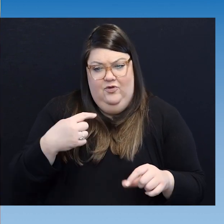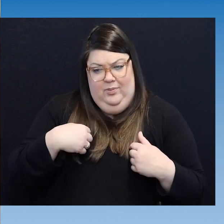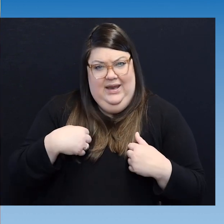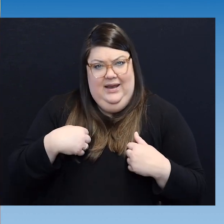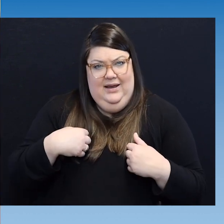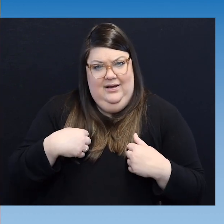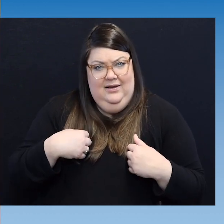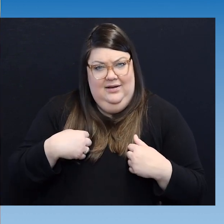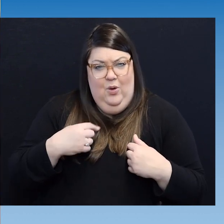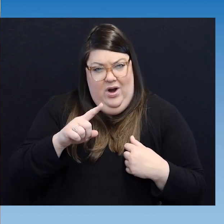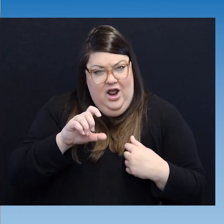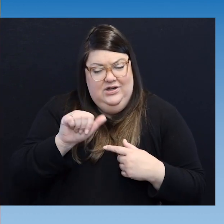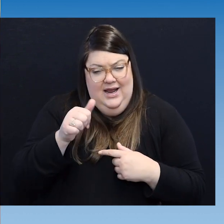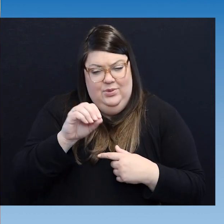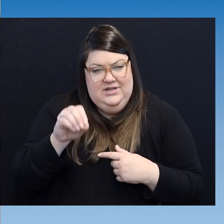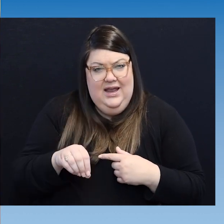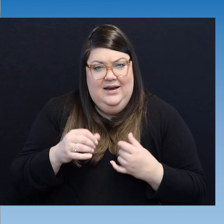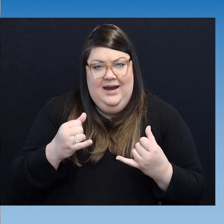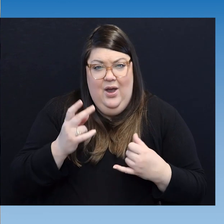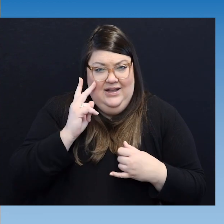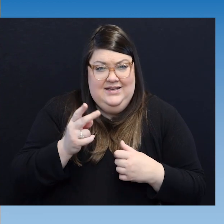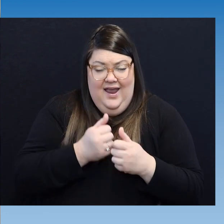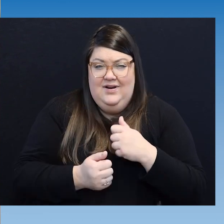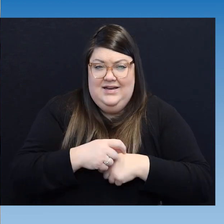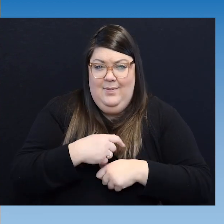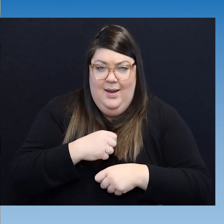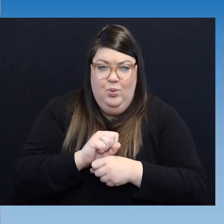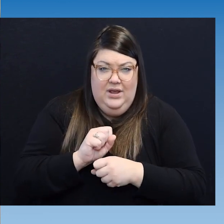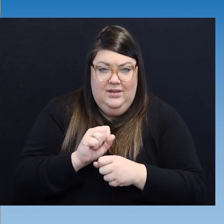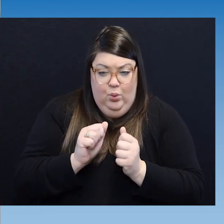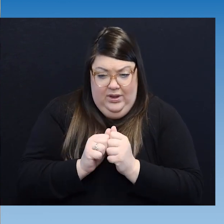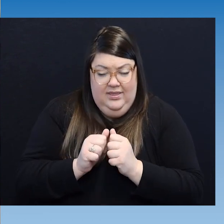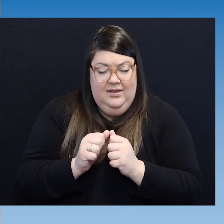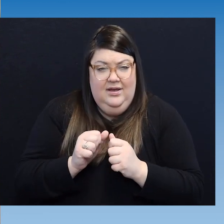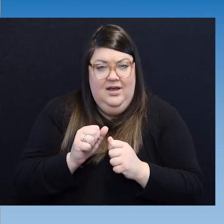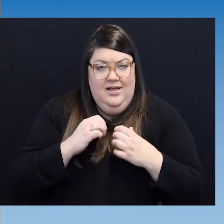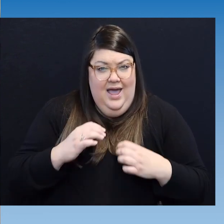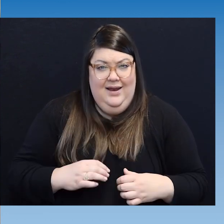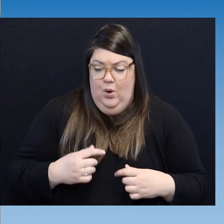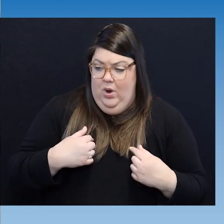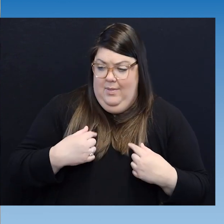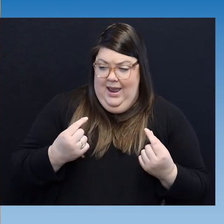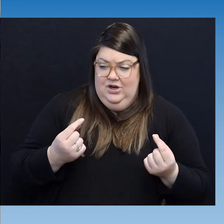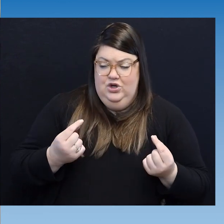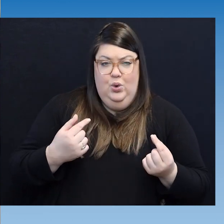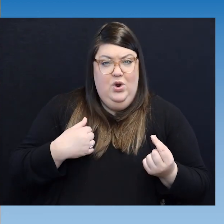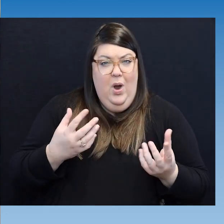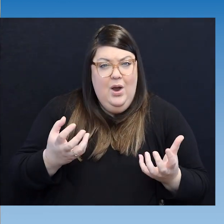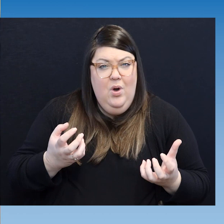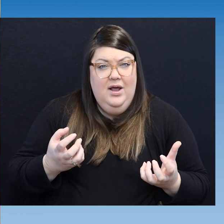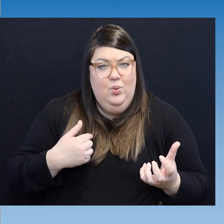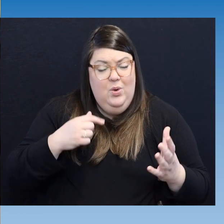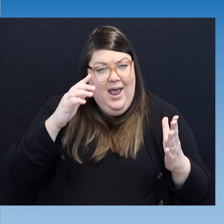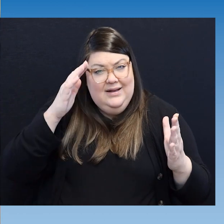110%. And all I can see now, every time I'm with a client, is what am I going to do? What do I want? What do